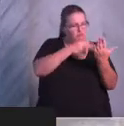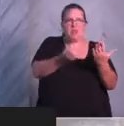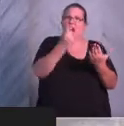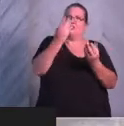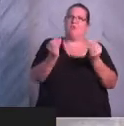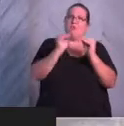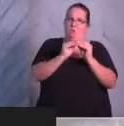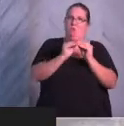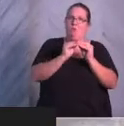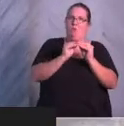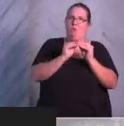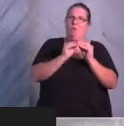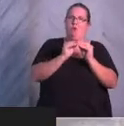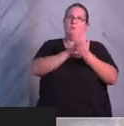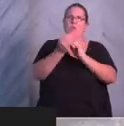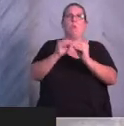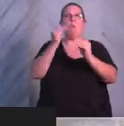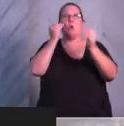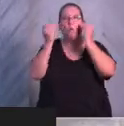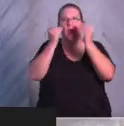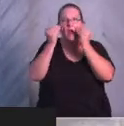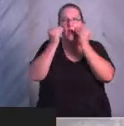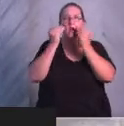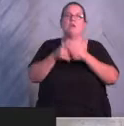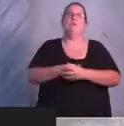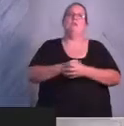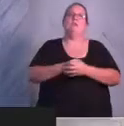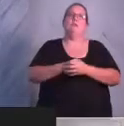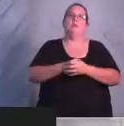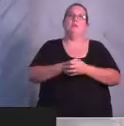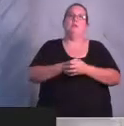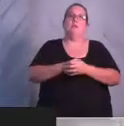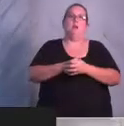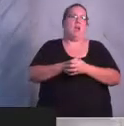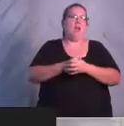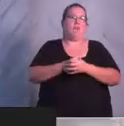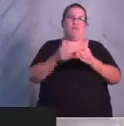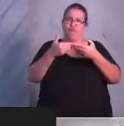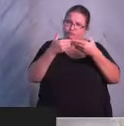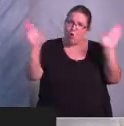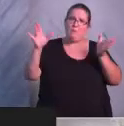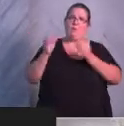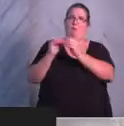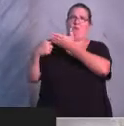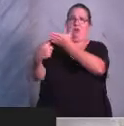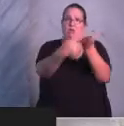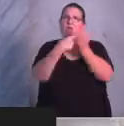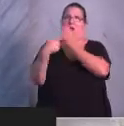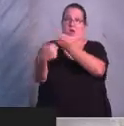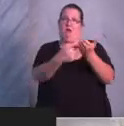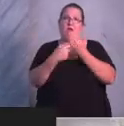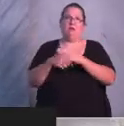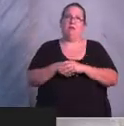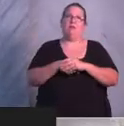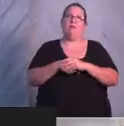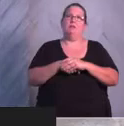being aware and bringing forward lots of dialogue on this. I think that, as I've stated